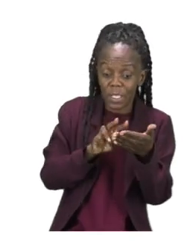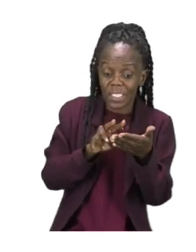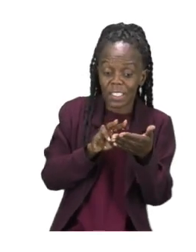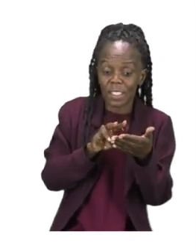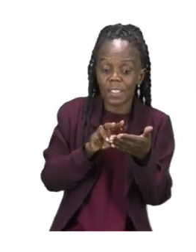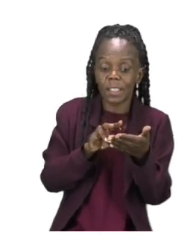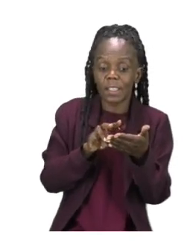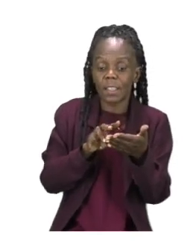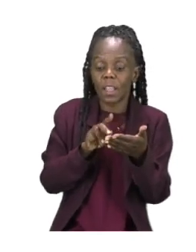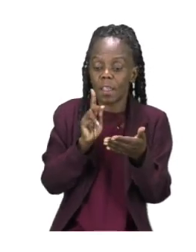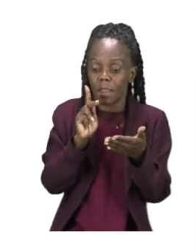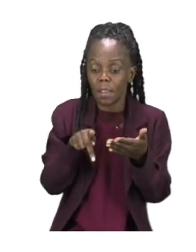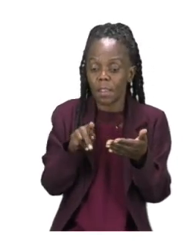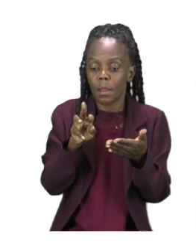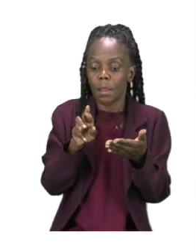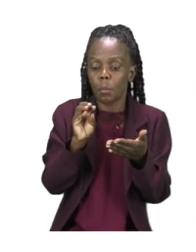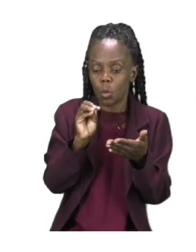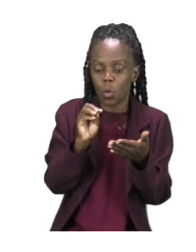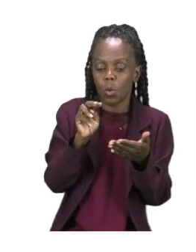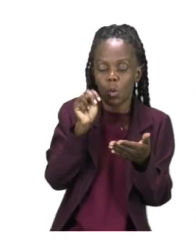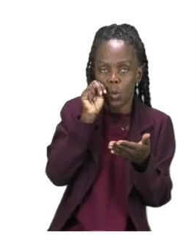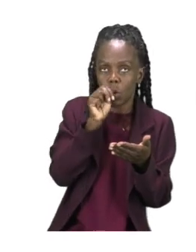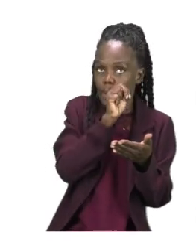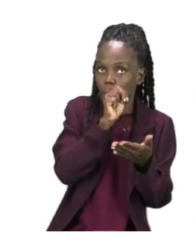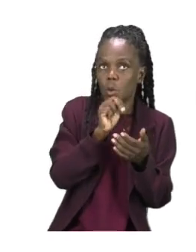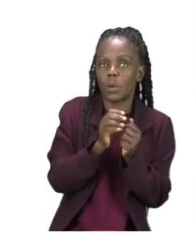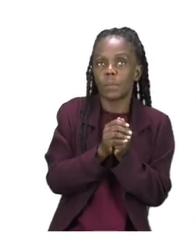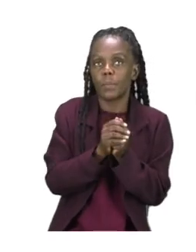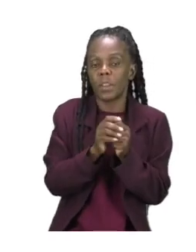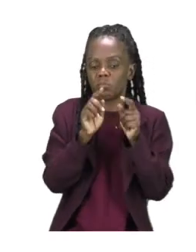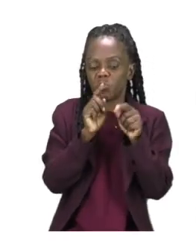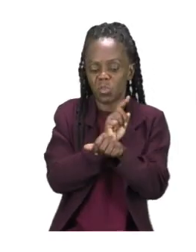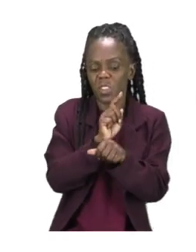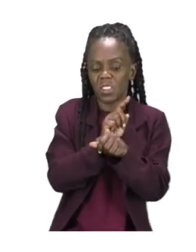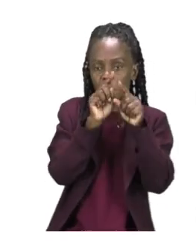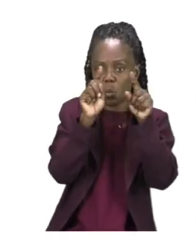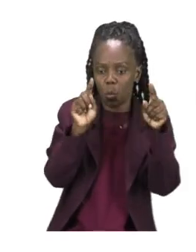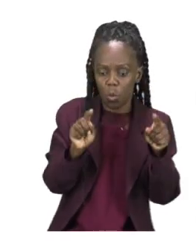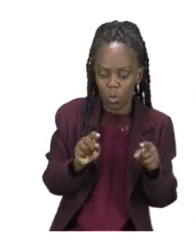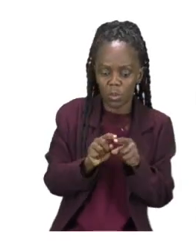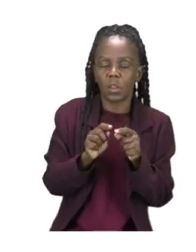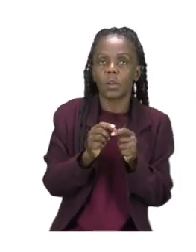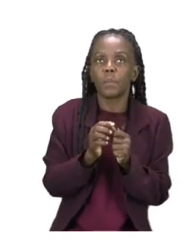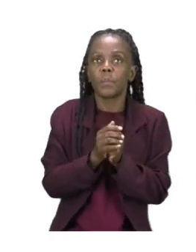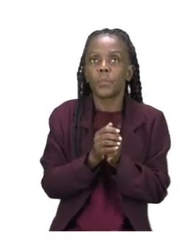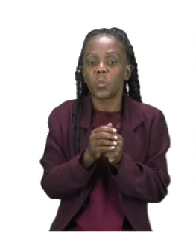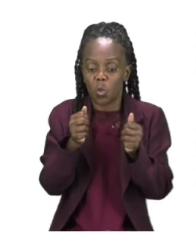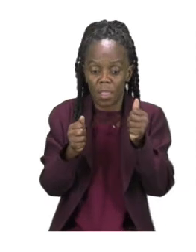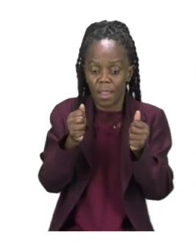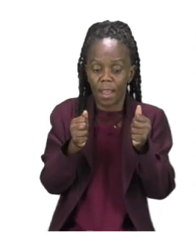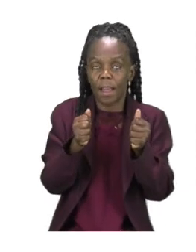Let's take a look at the first box where we have a car. It says, they